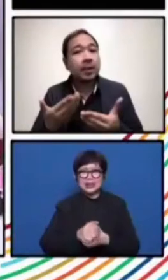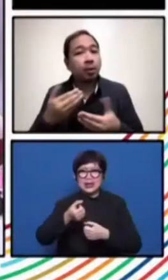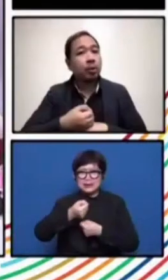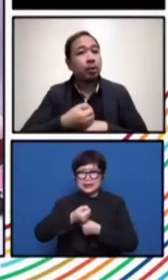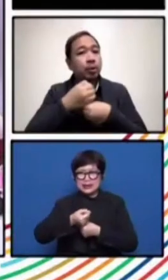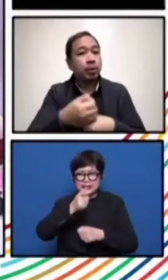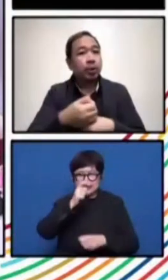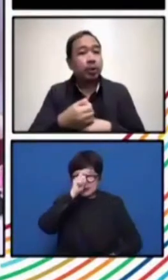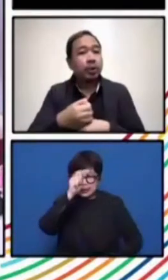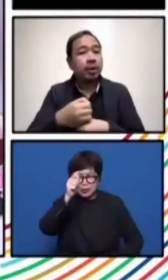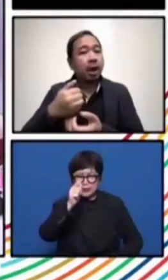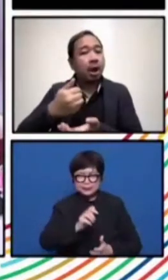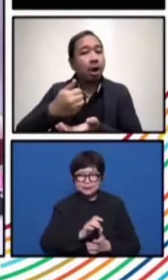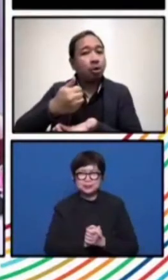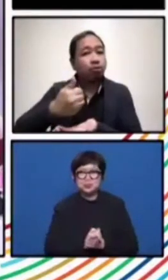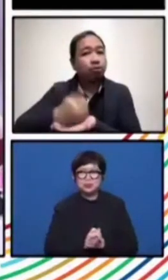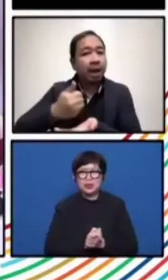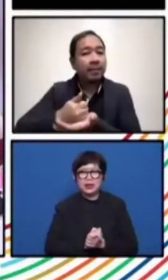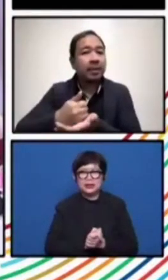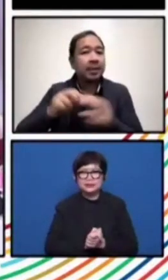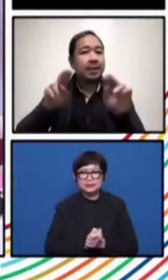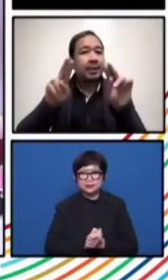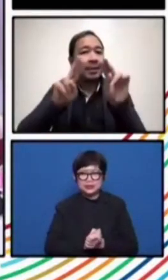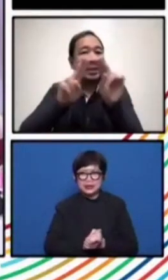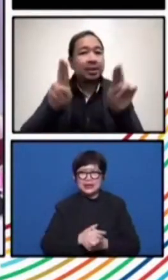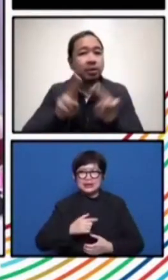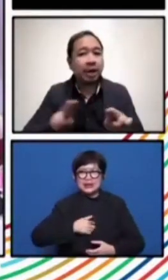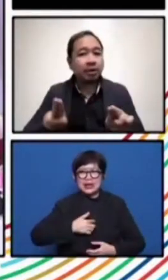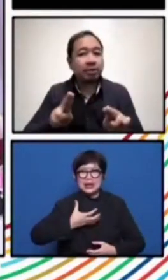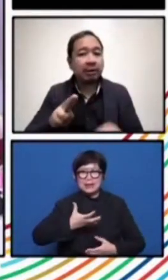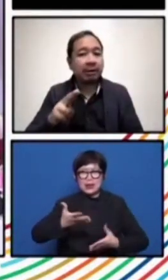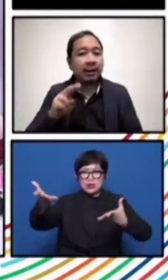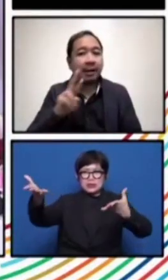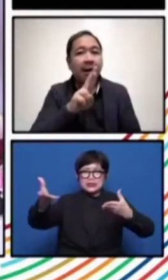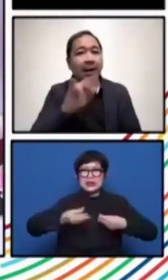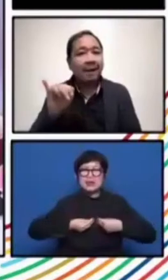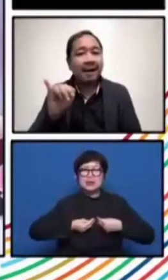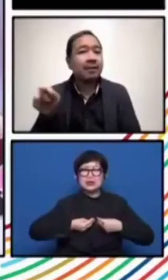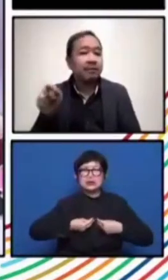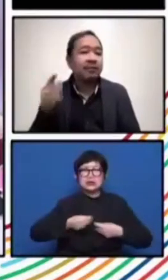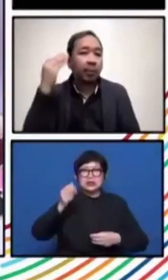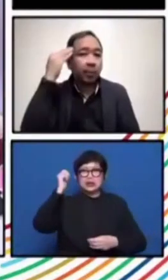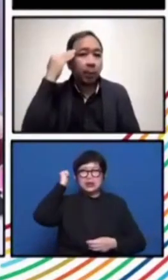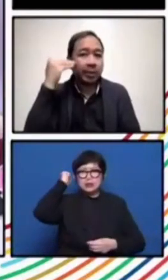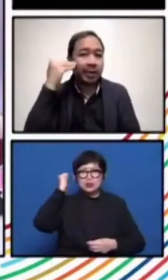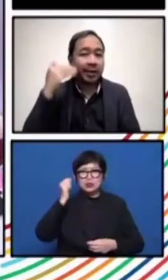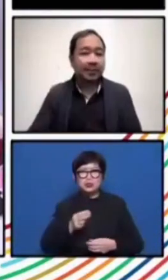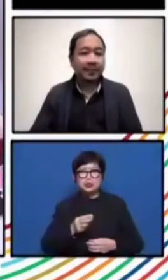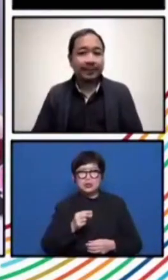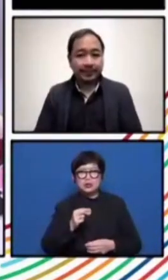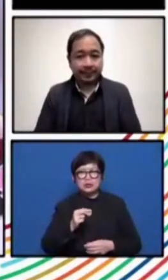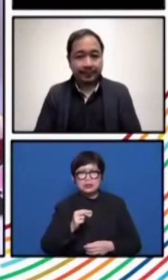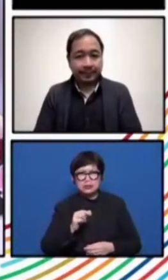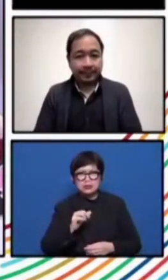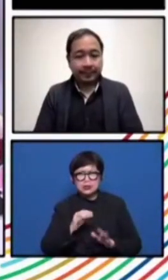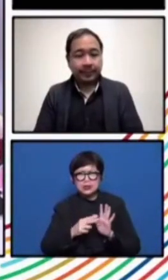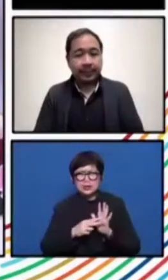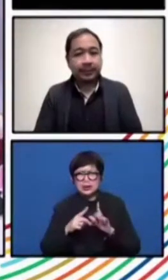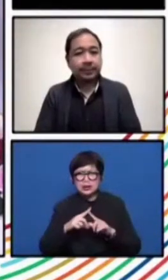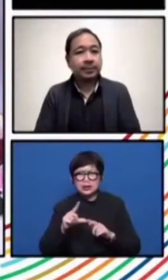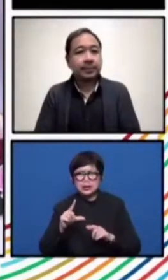Rehabilitation International Republic of Korea bishrina Lee thank you